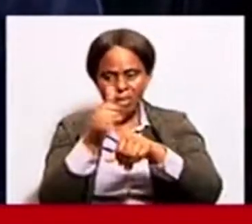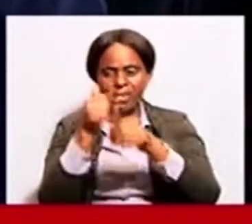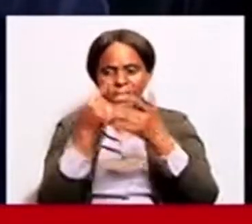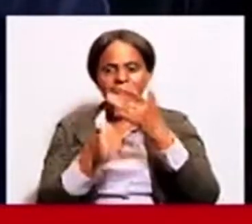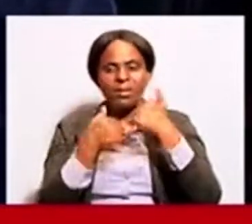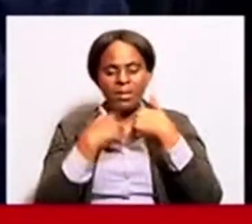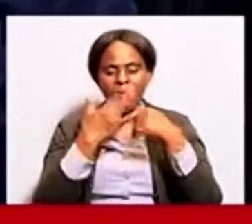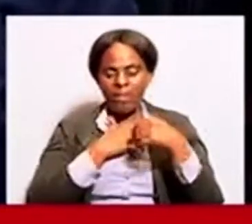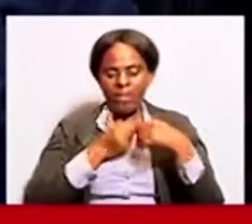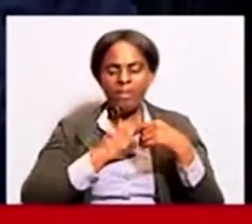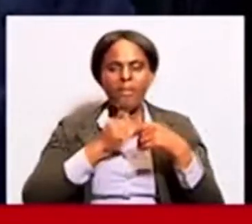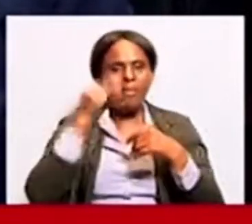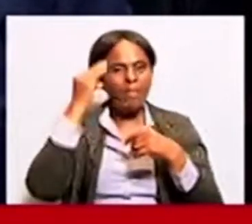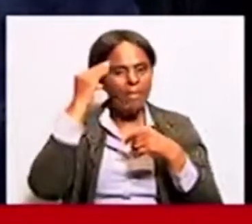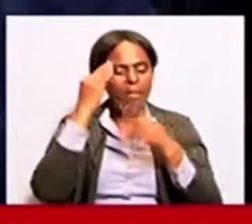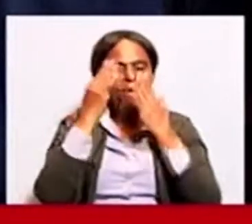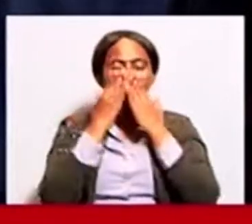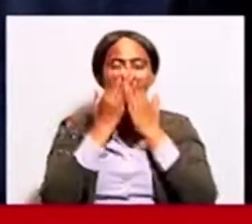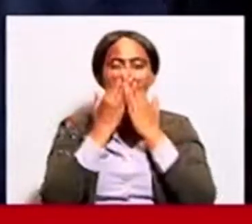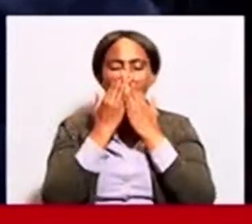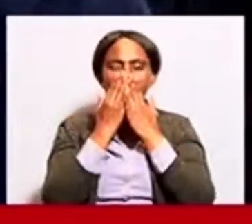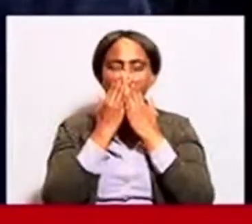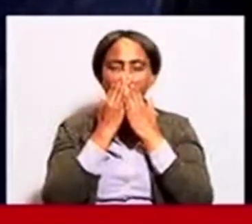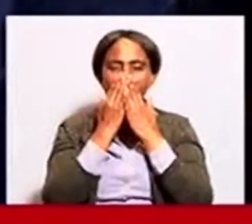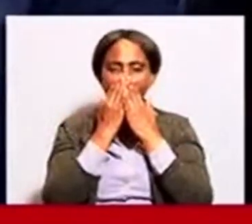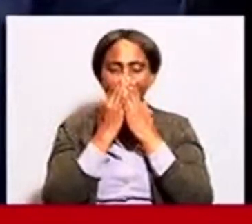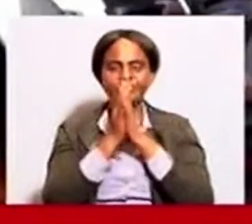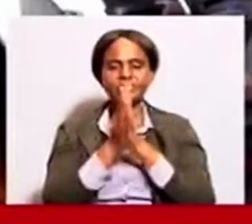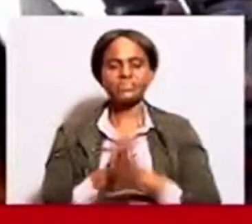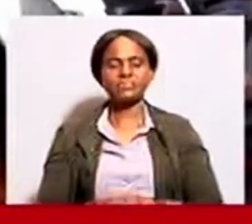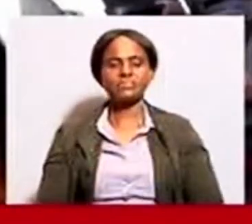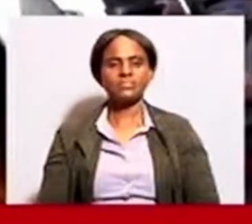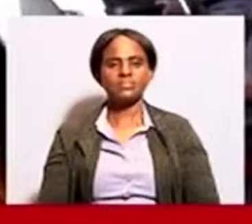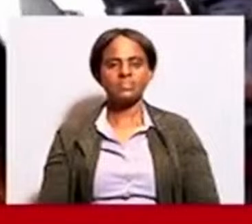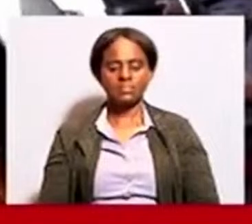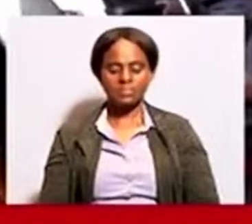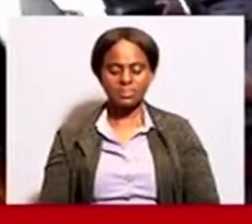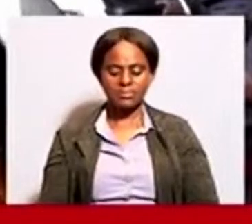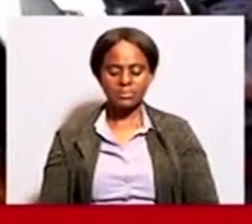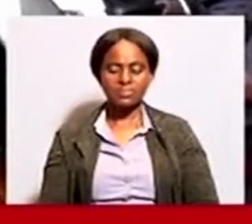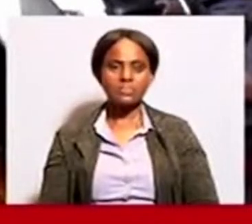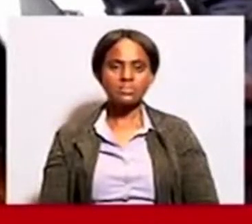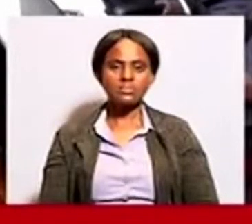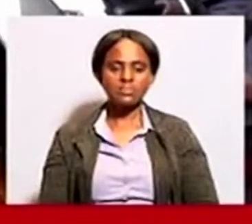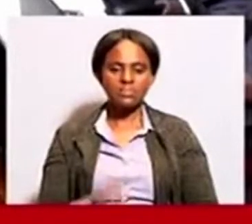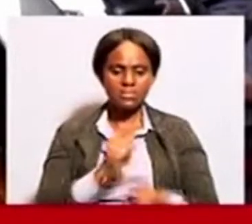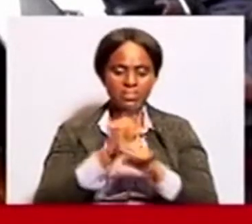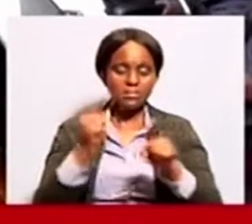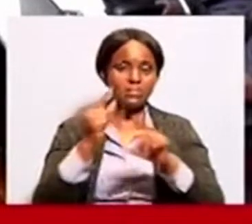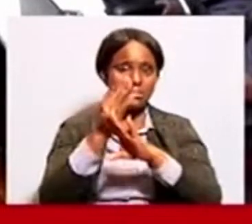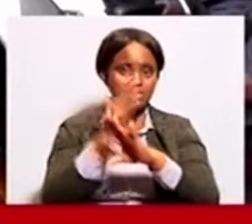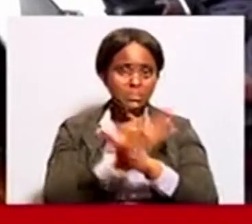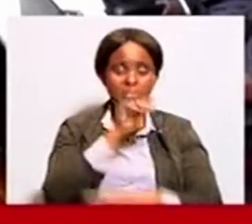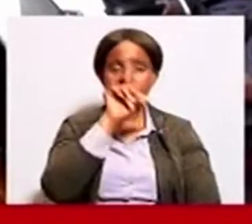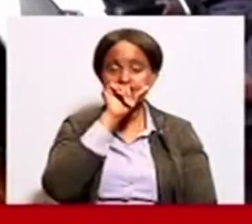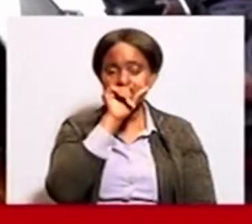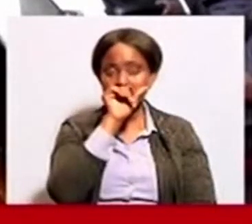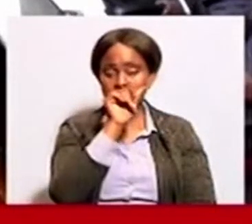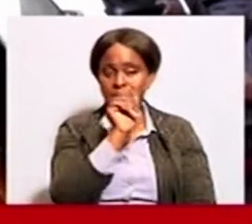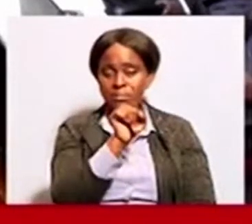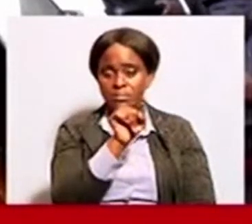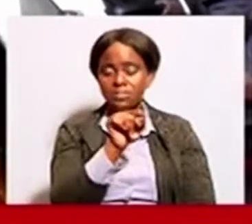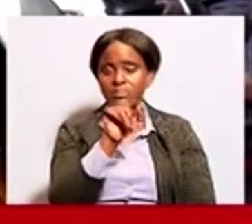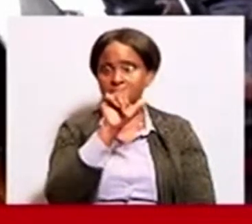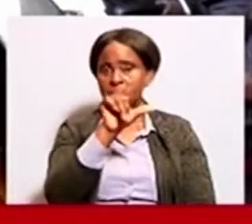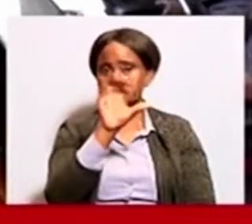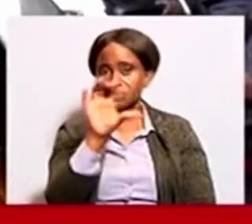that I this, can please. appreciate. Thank you. Yeah, just before we lose track, Livingston City